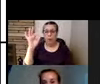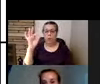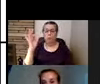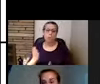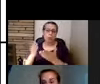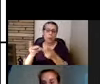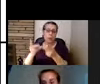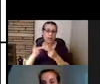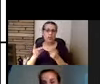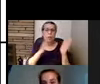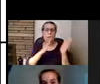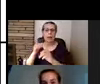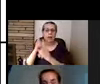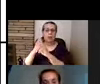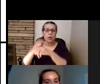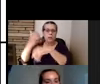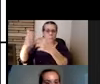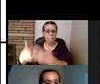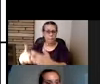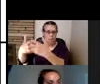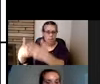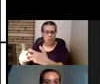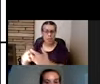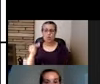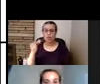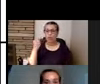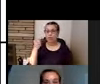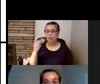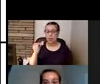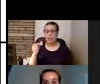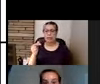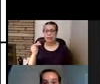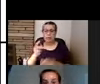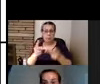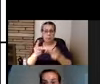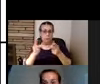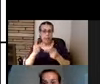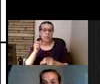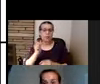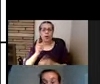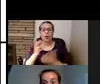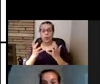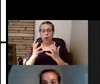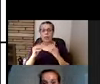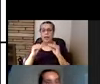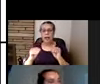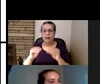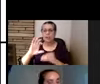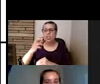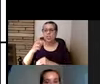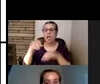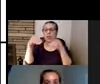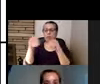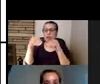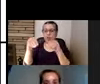where we plan to target fare vending machines. The green dots indicate proposed stops and stations where we plan to target Charlie retailers. And